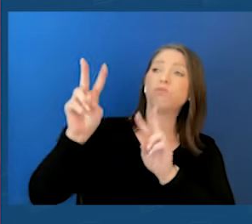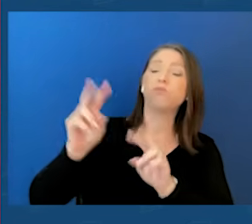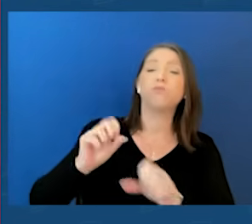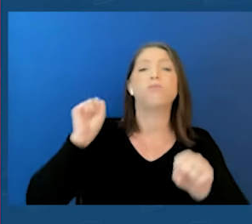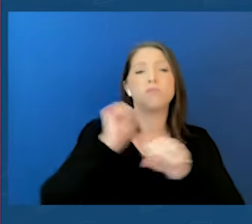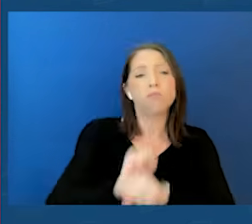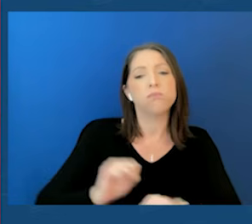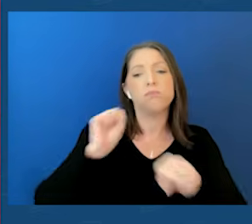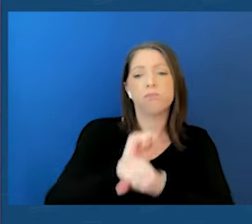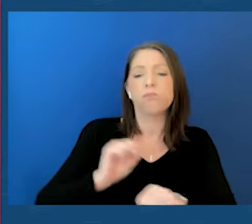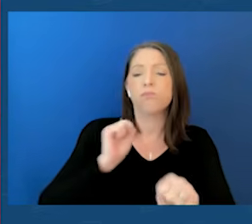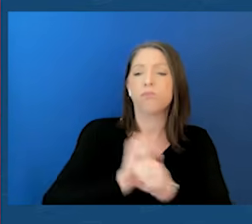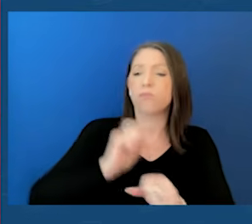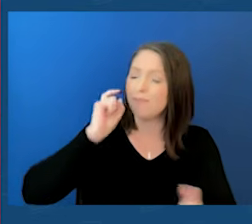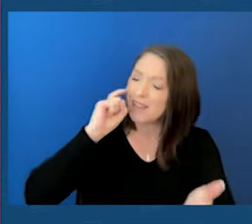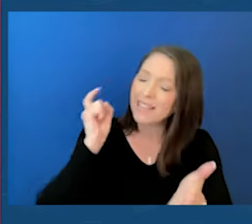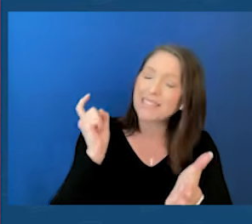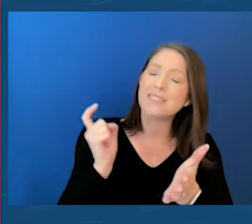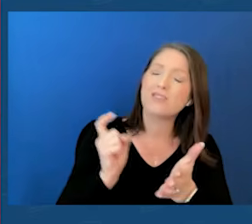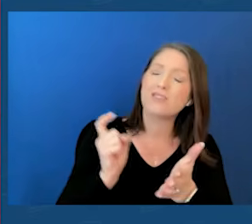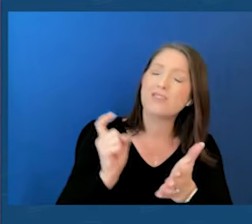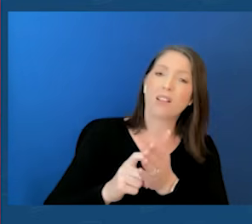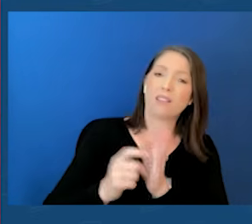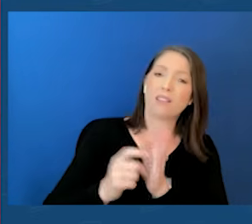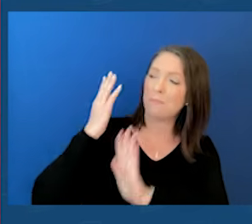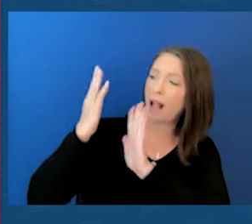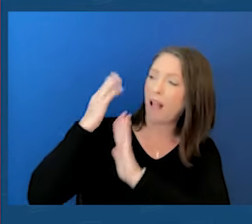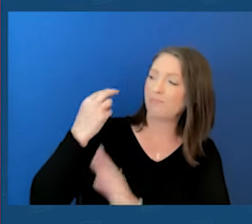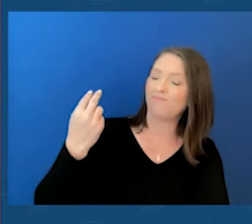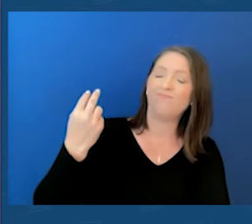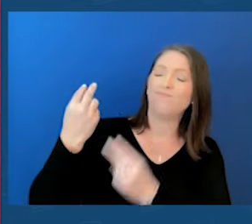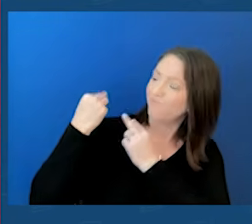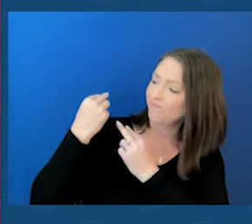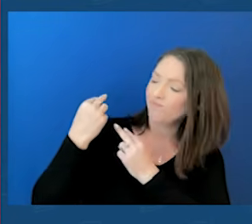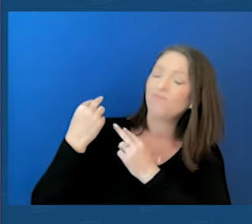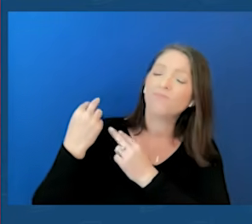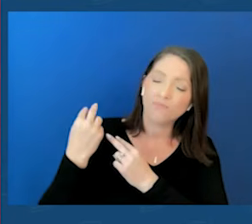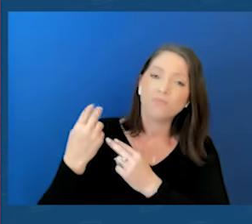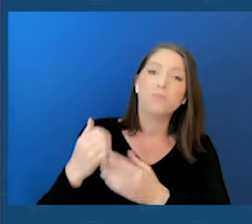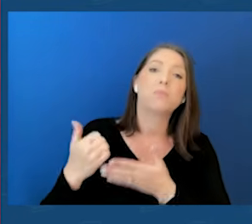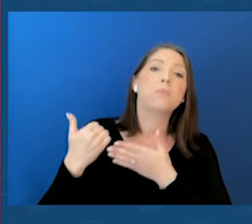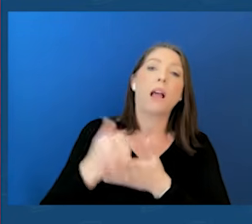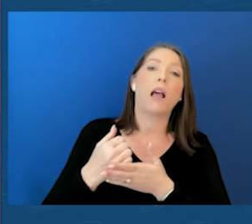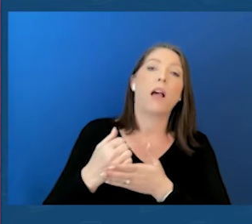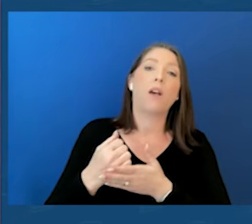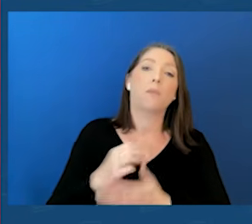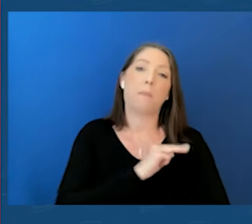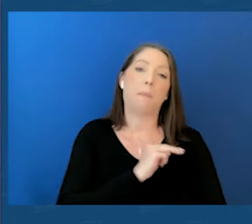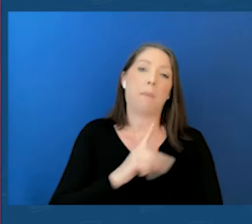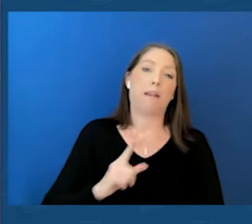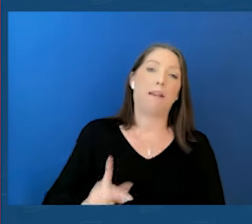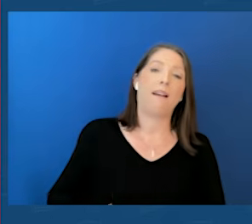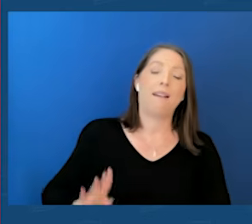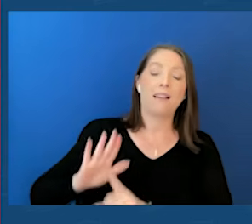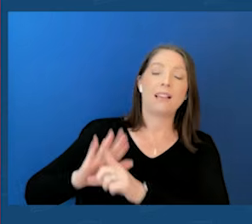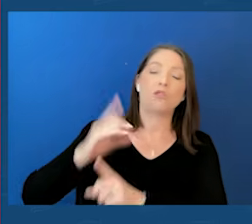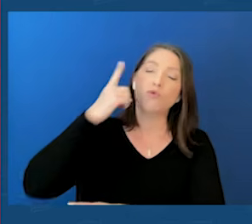ugly truths of the past and do our part to keep Dr. King's dream alive and help